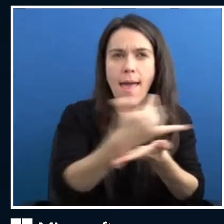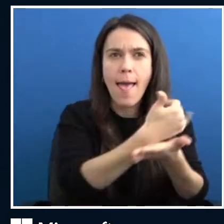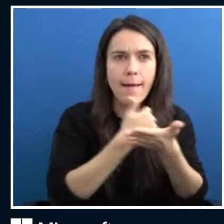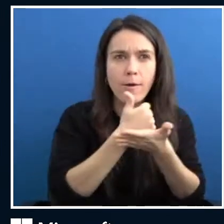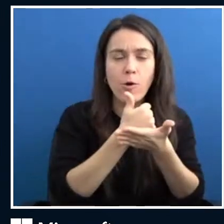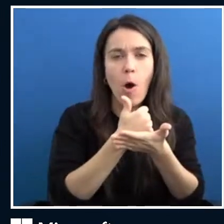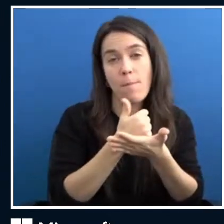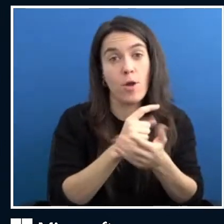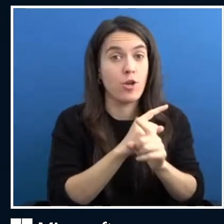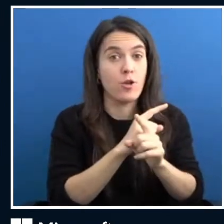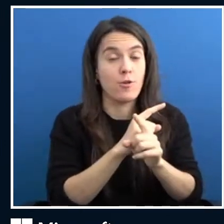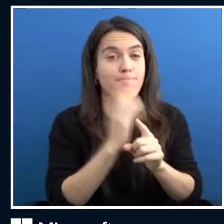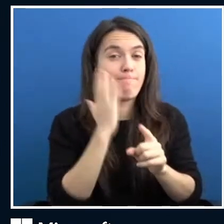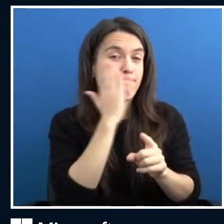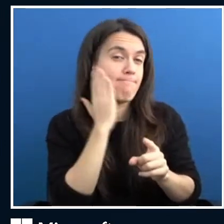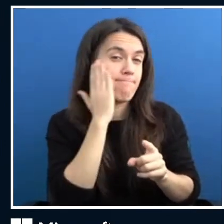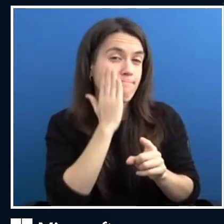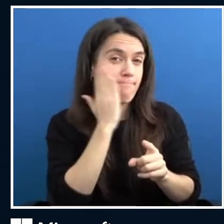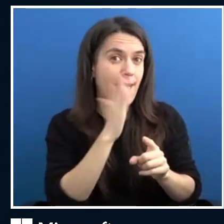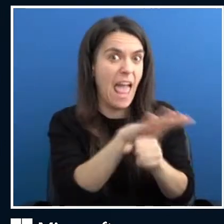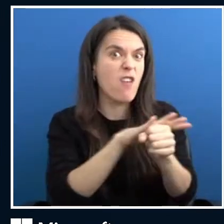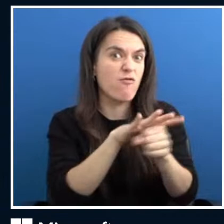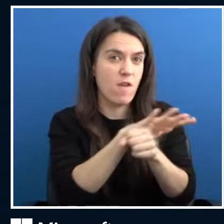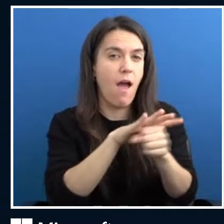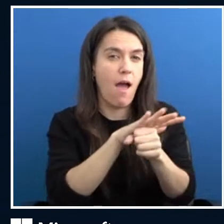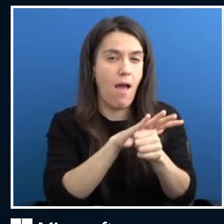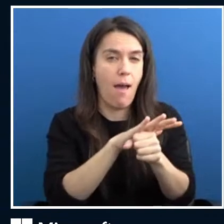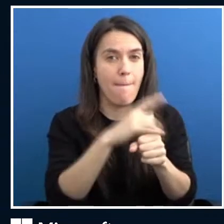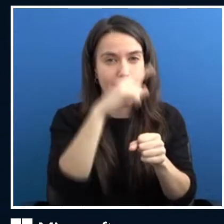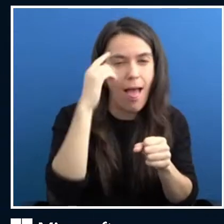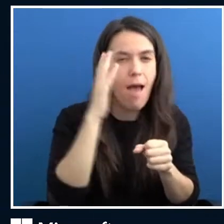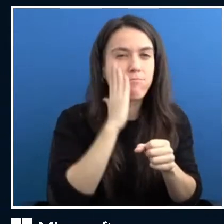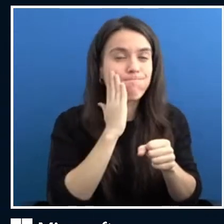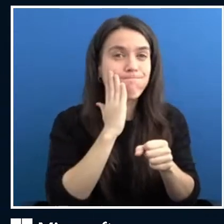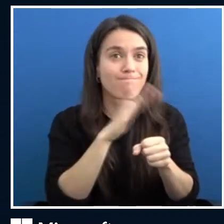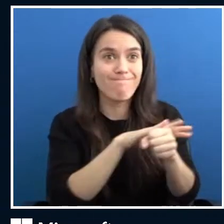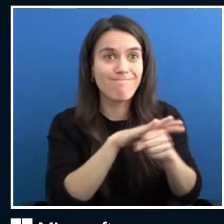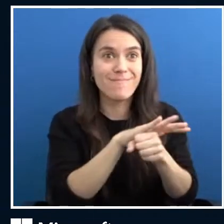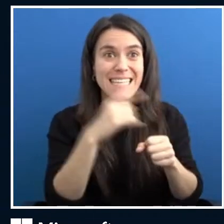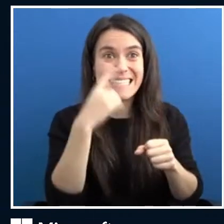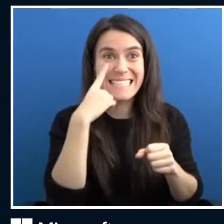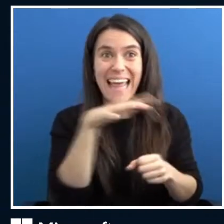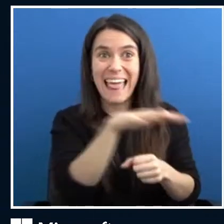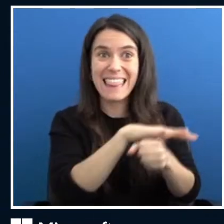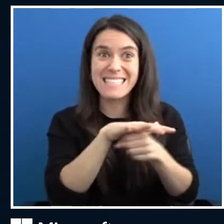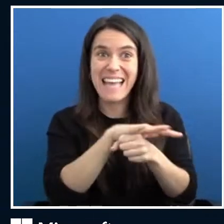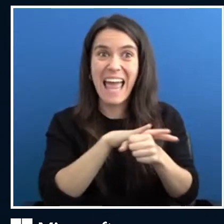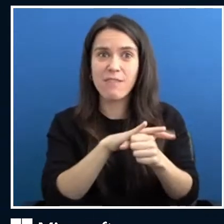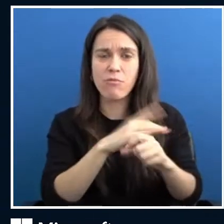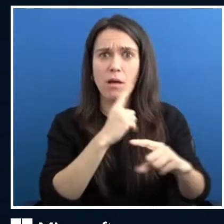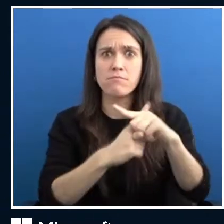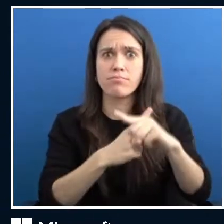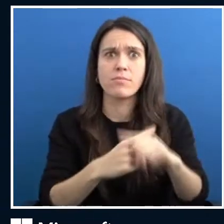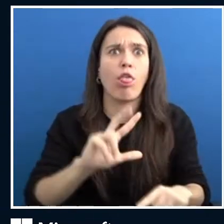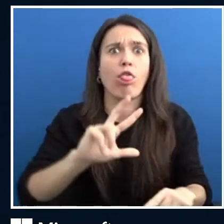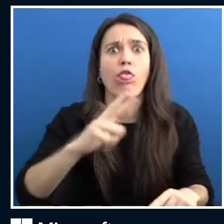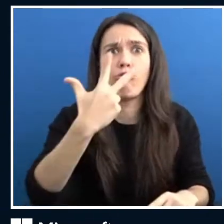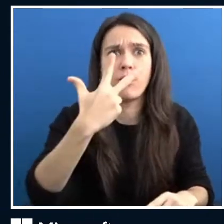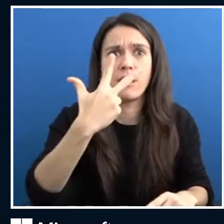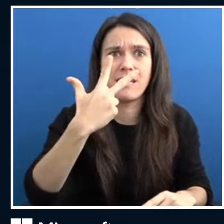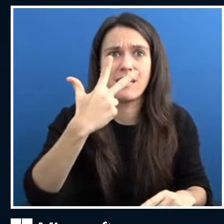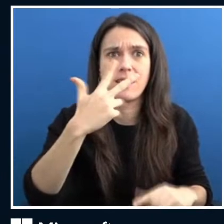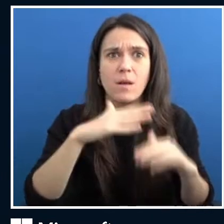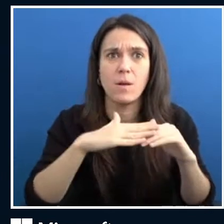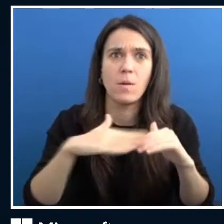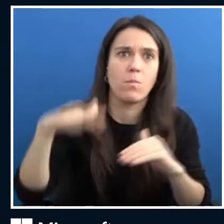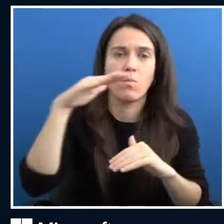the impoverished areas were 3 times more likely to have this tech in their stores